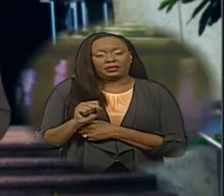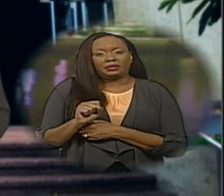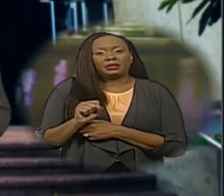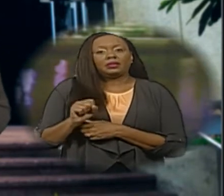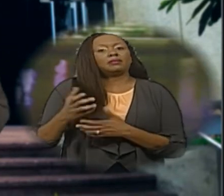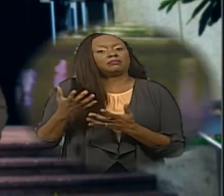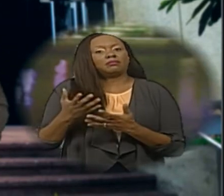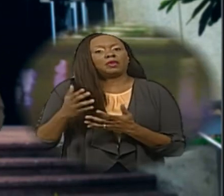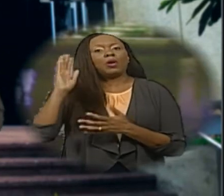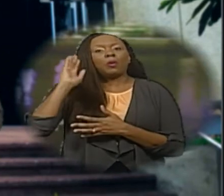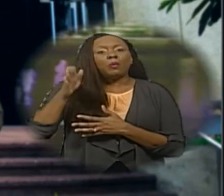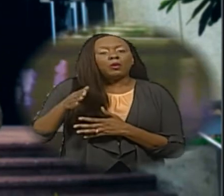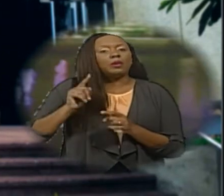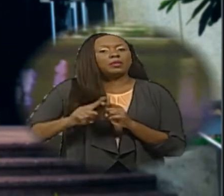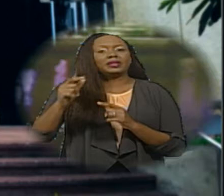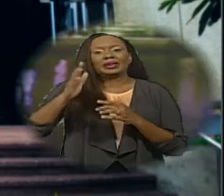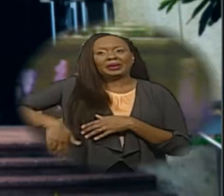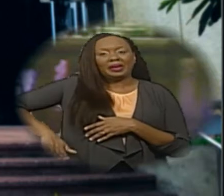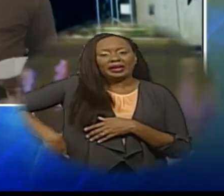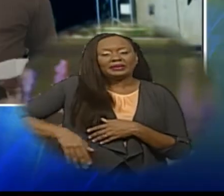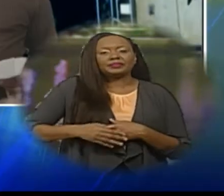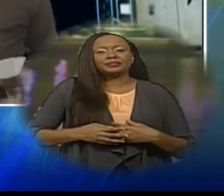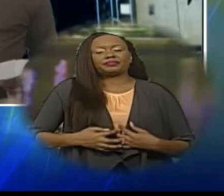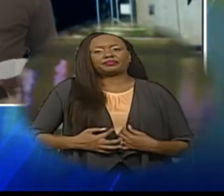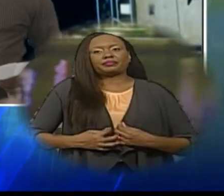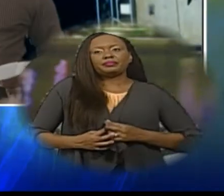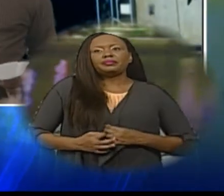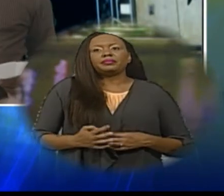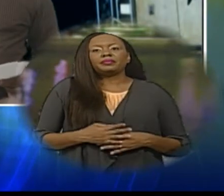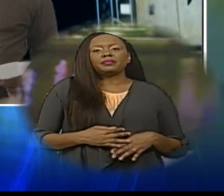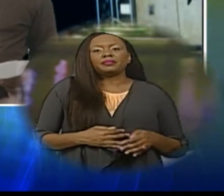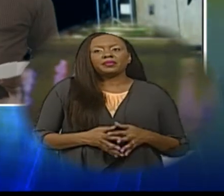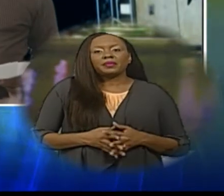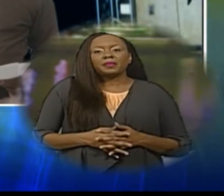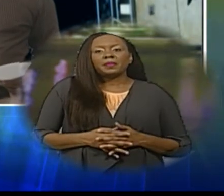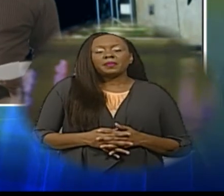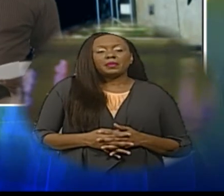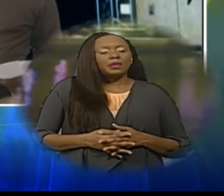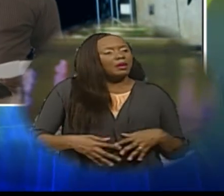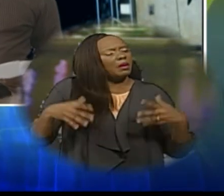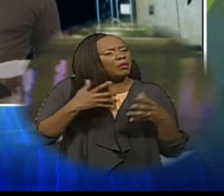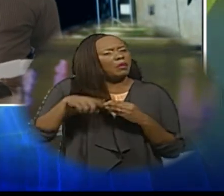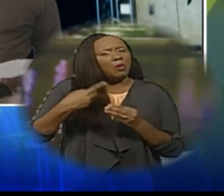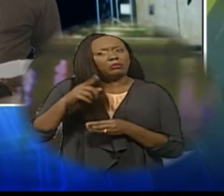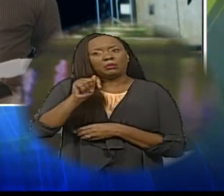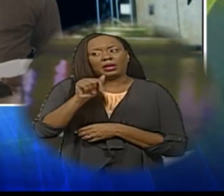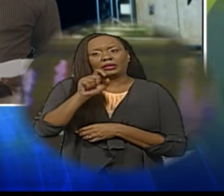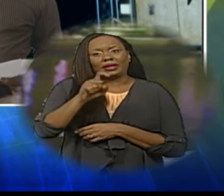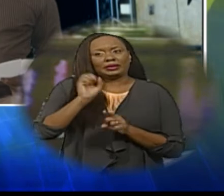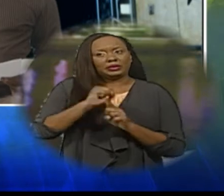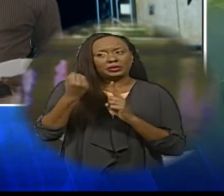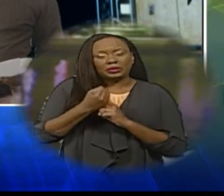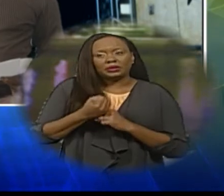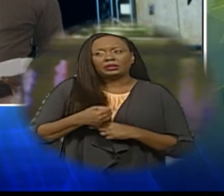how it stays at this stage, at this point in time. Right. So now what about the tax situation? There's been a lot of talk surrounding